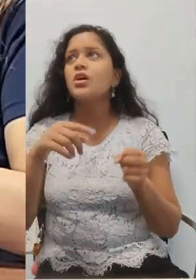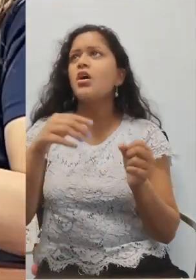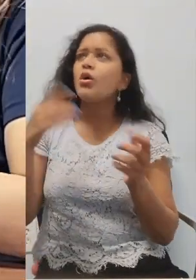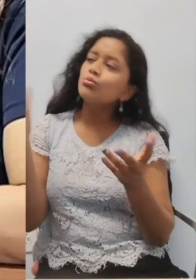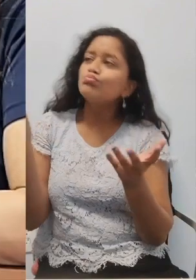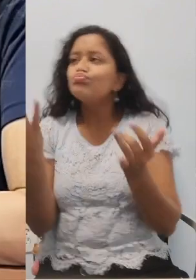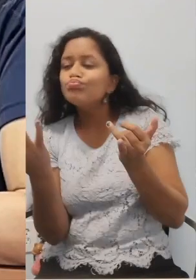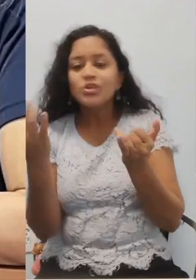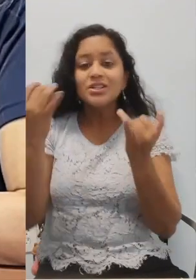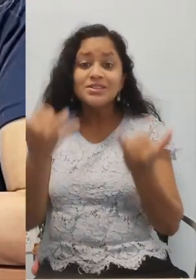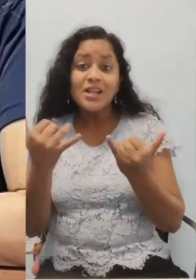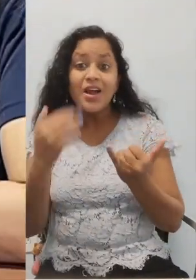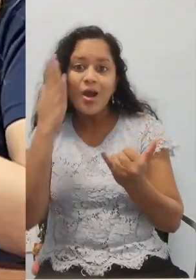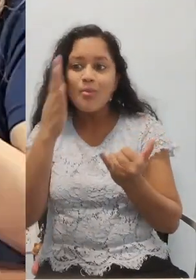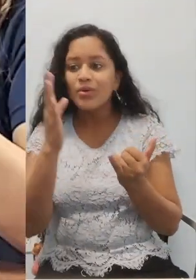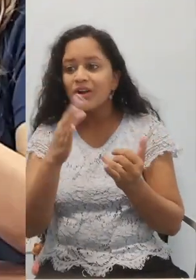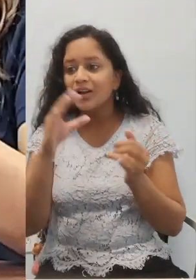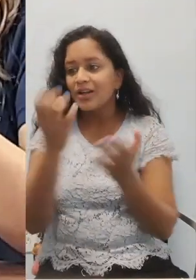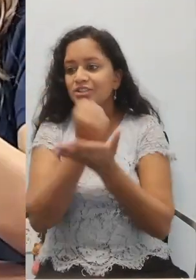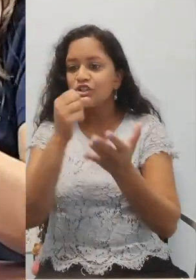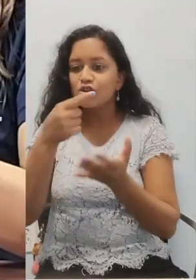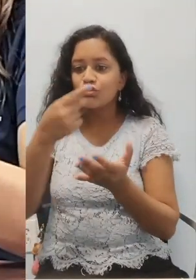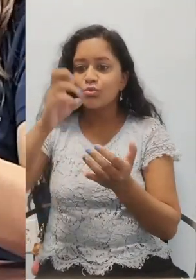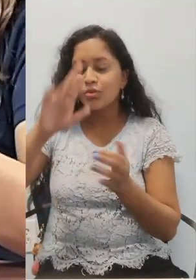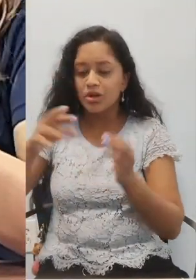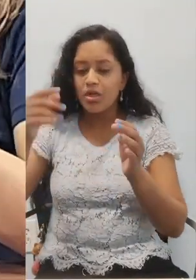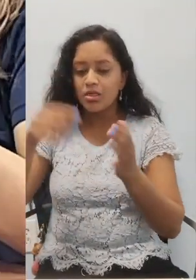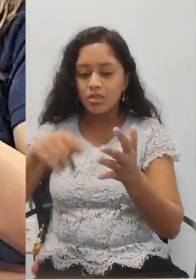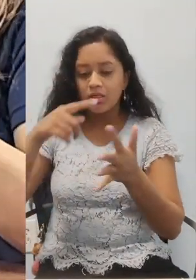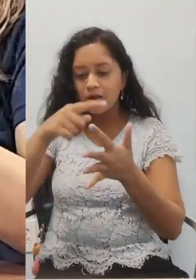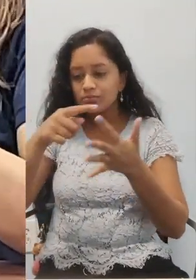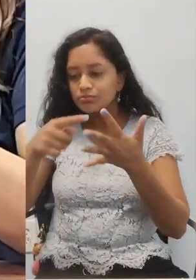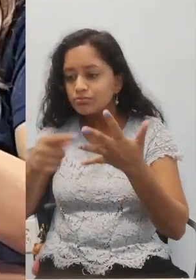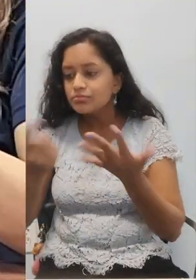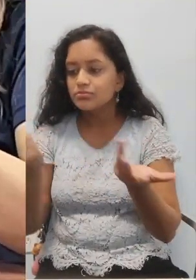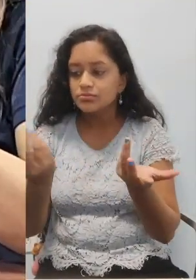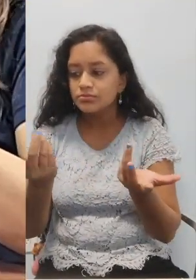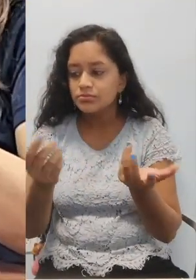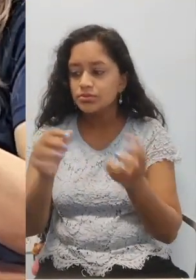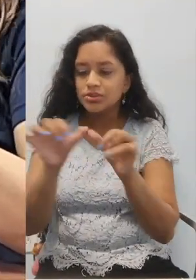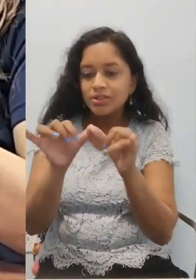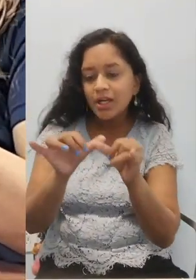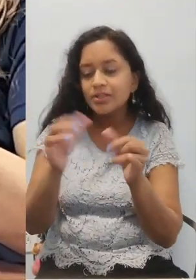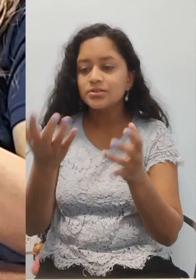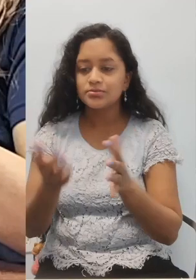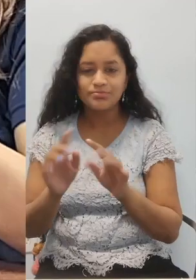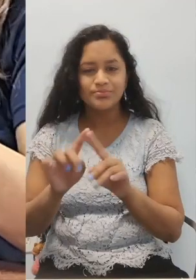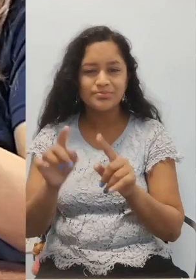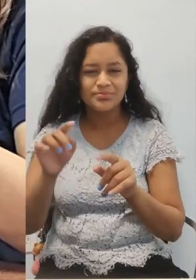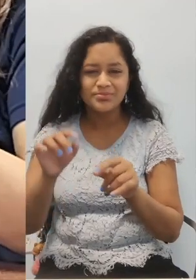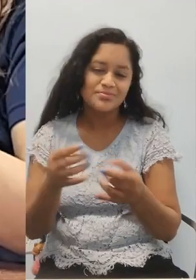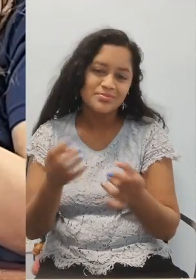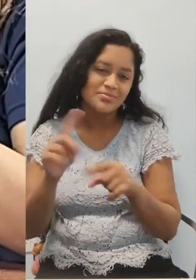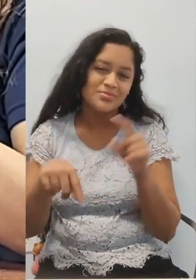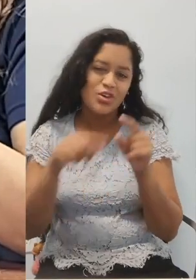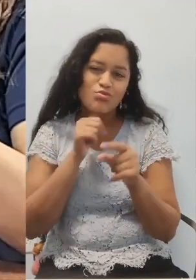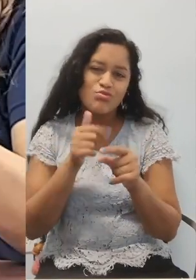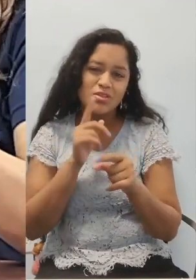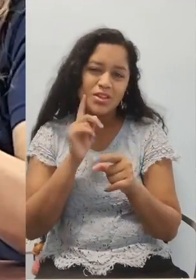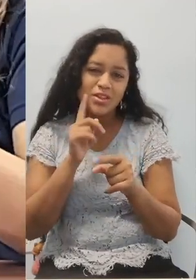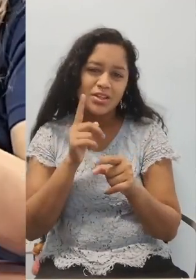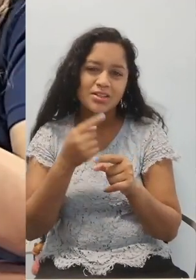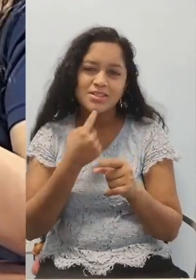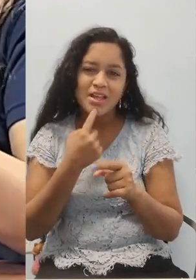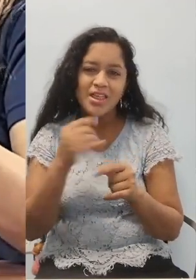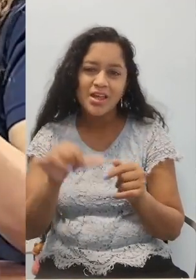big." It's just not gonna happen, right? So there's always a chance, and especially with predators such as sharks, to go